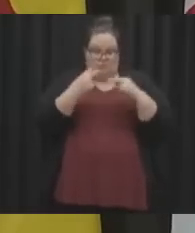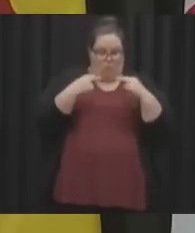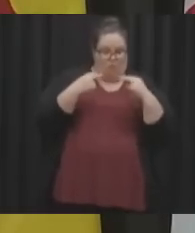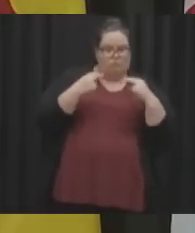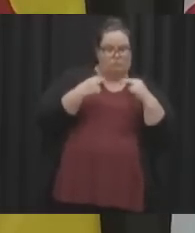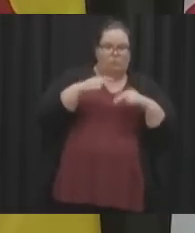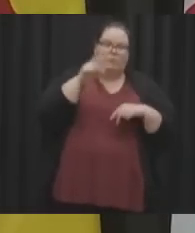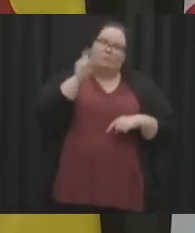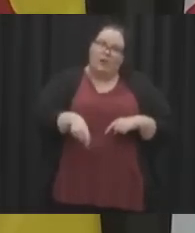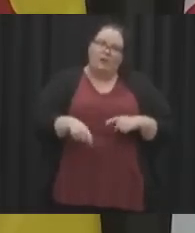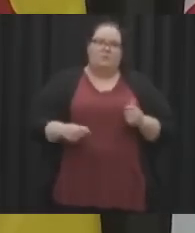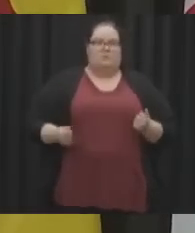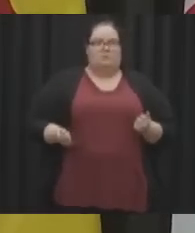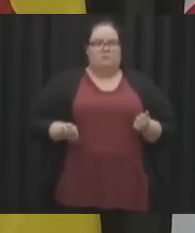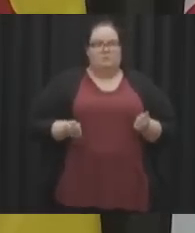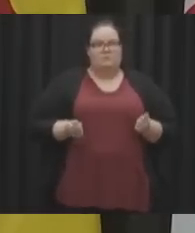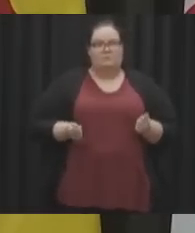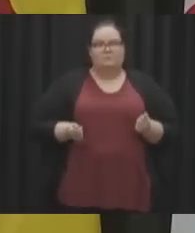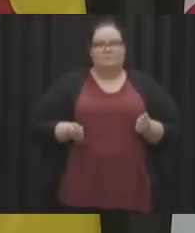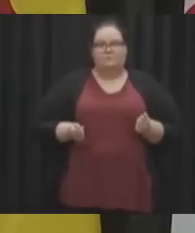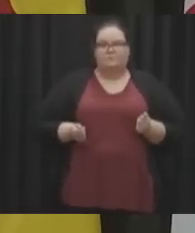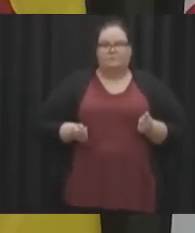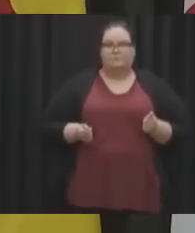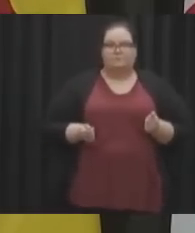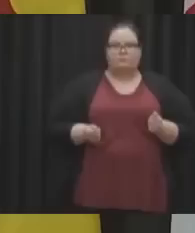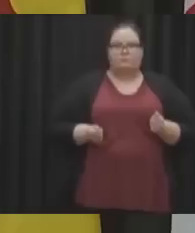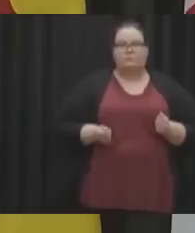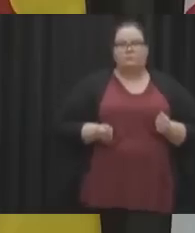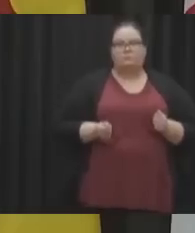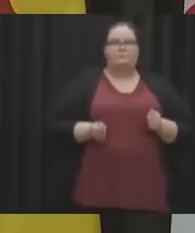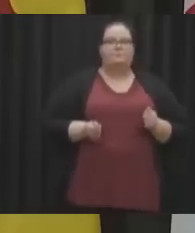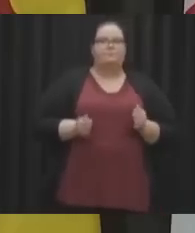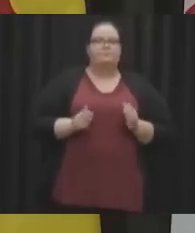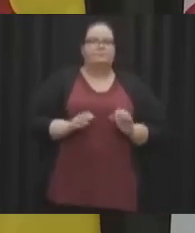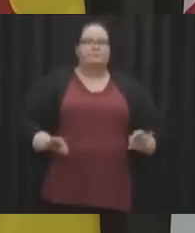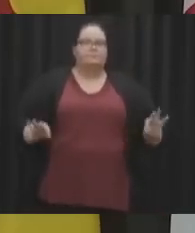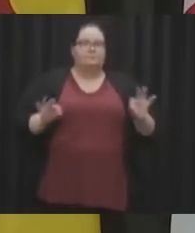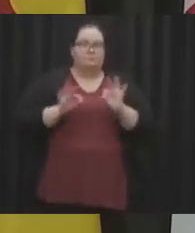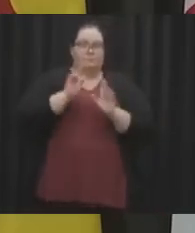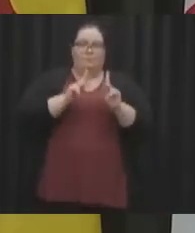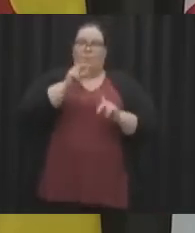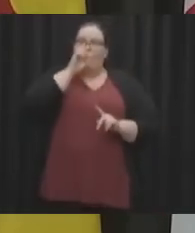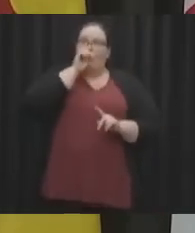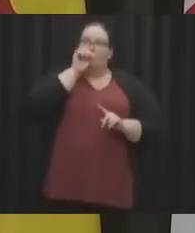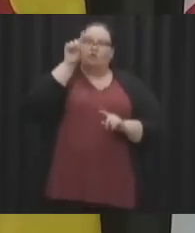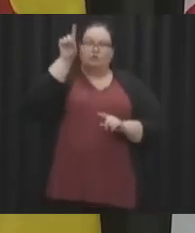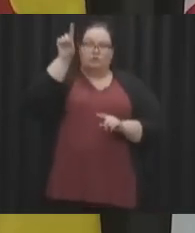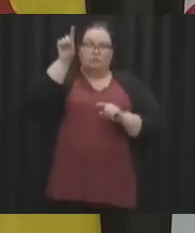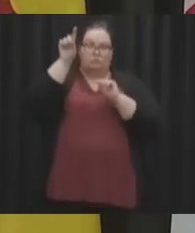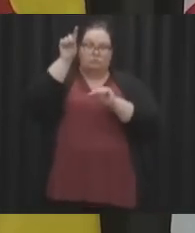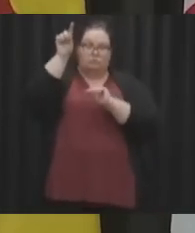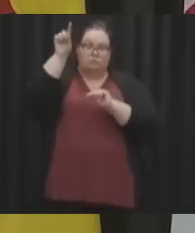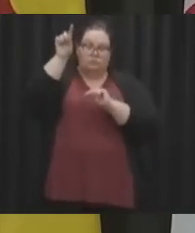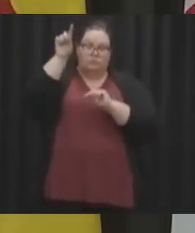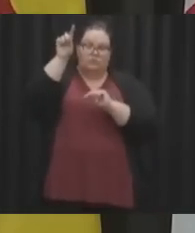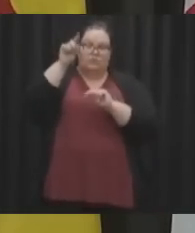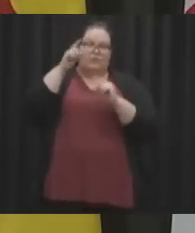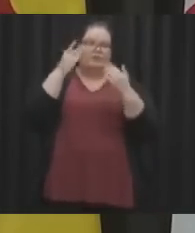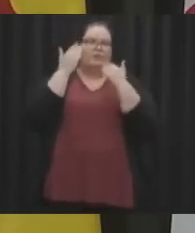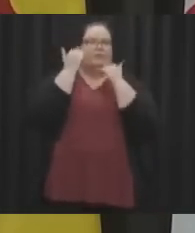to be grateful for. I am grateful for all of the staff who are working this weekend. I know some of them sounded quite